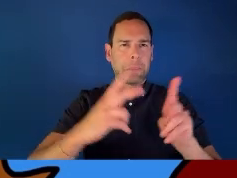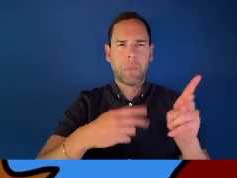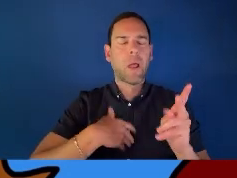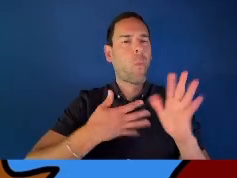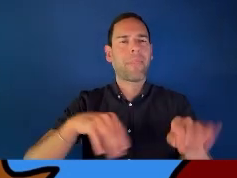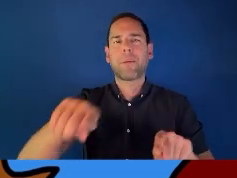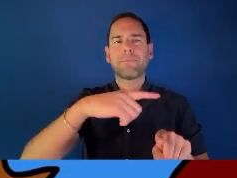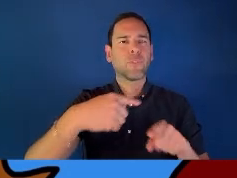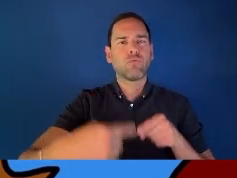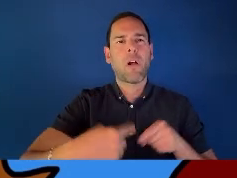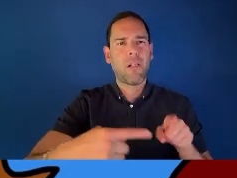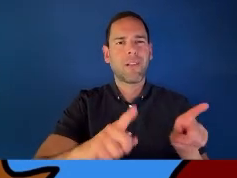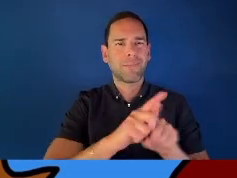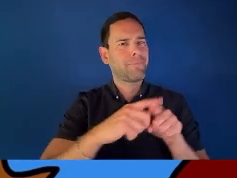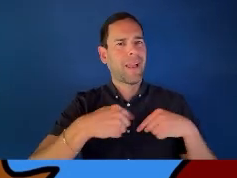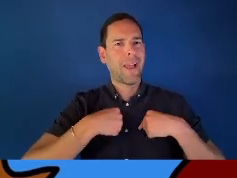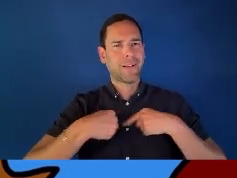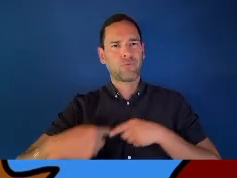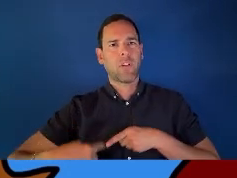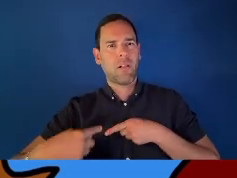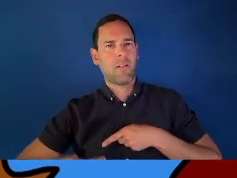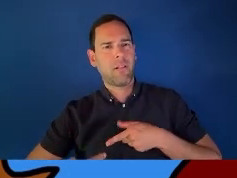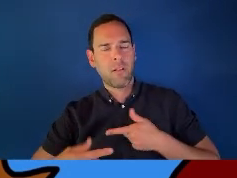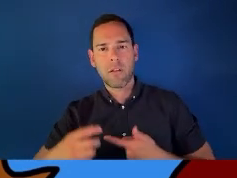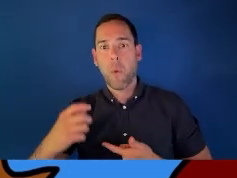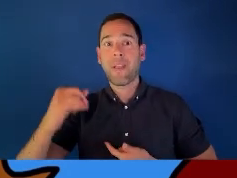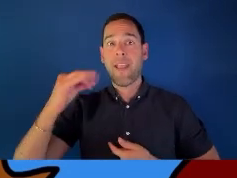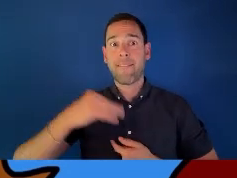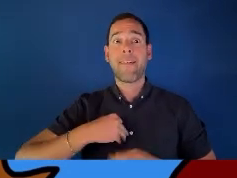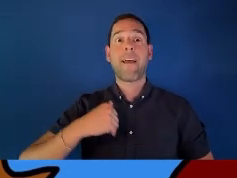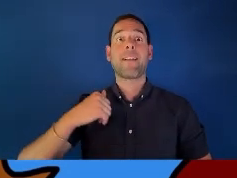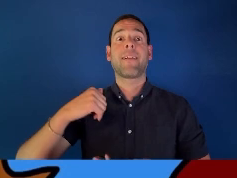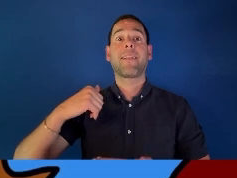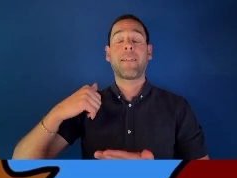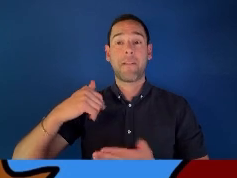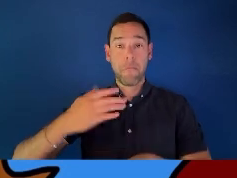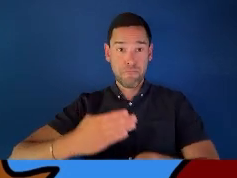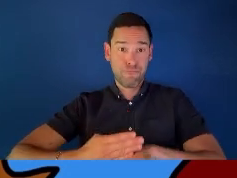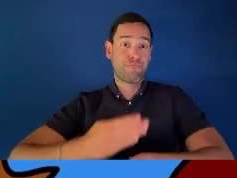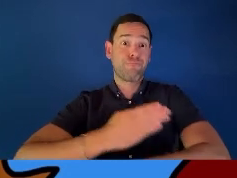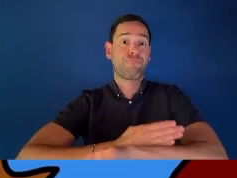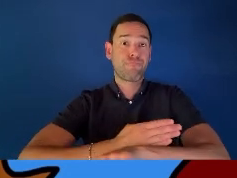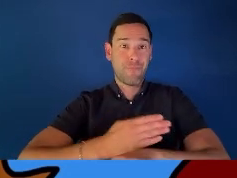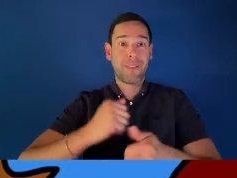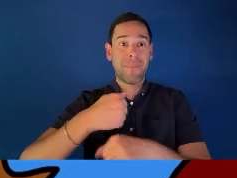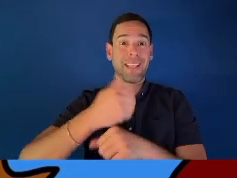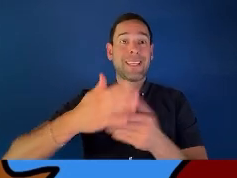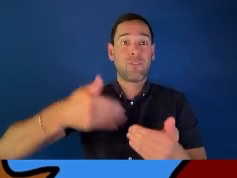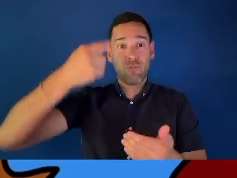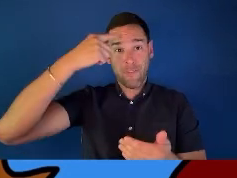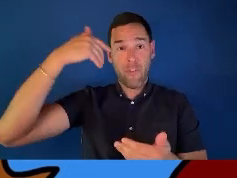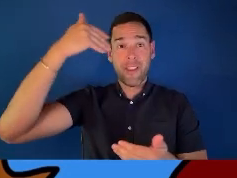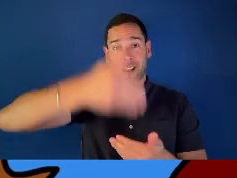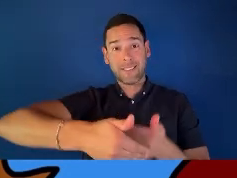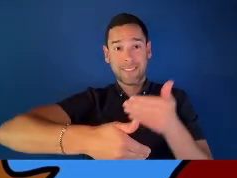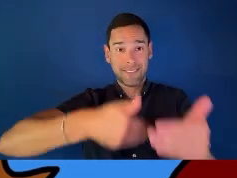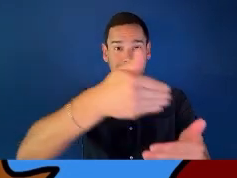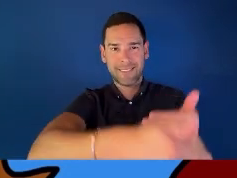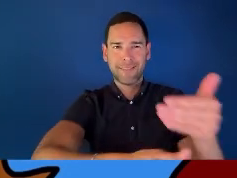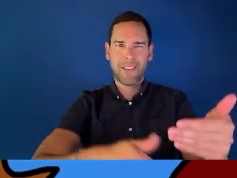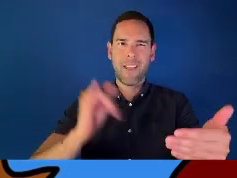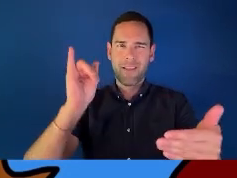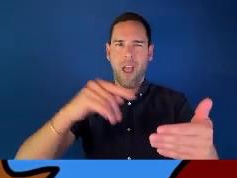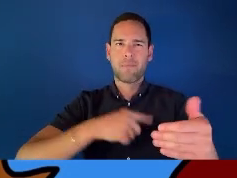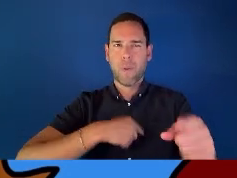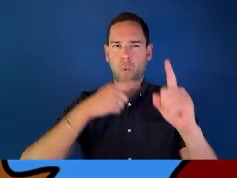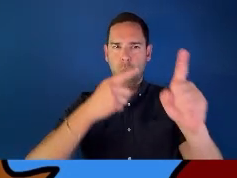Especially as that relates to education, because up till this point I've spent my entire life in school. And so I'm pretty